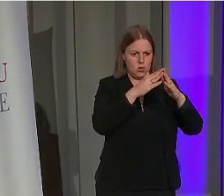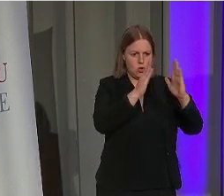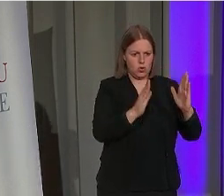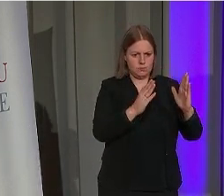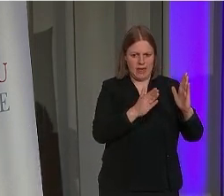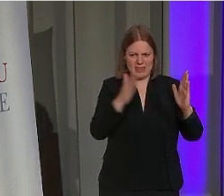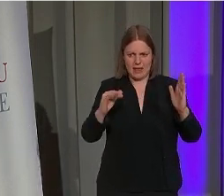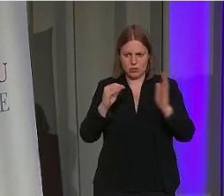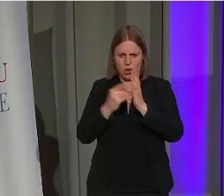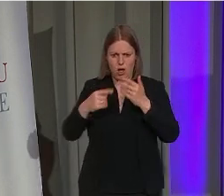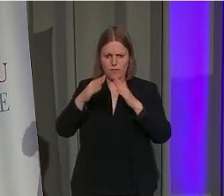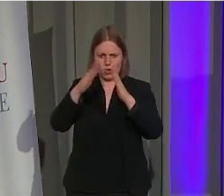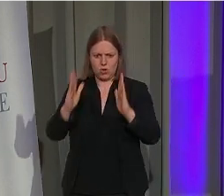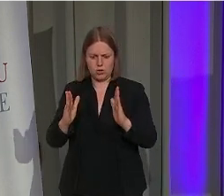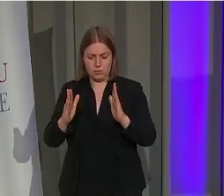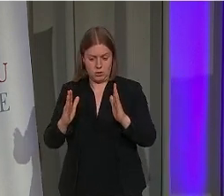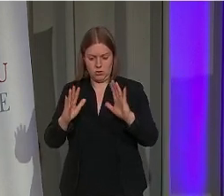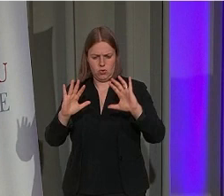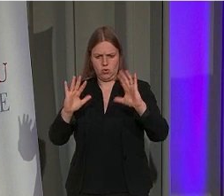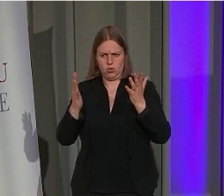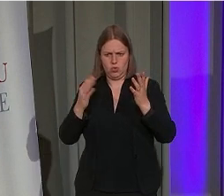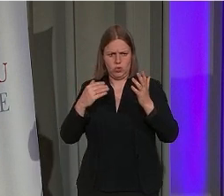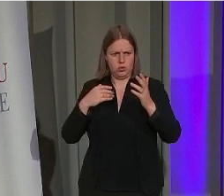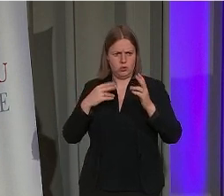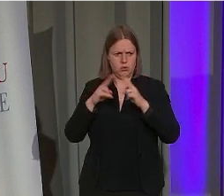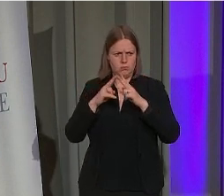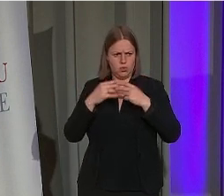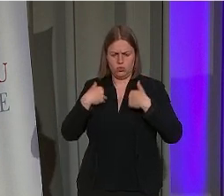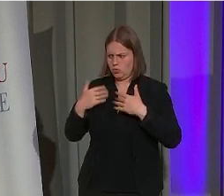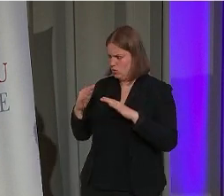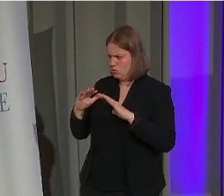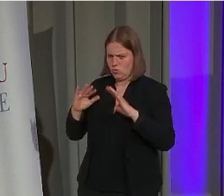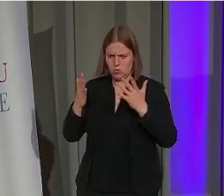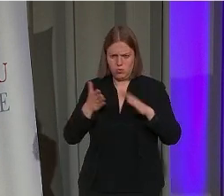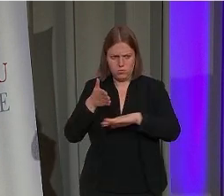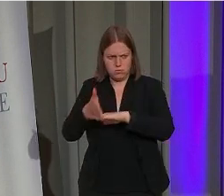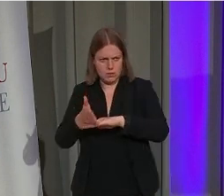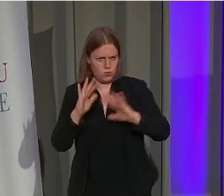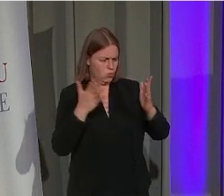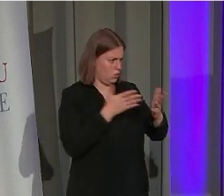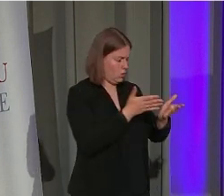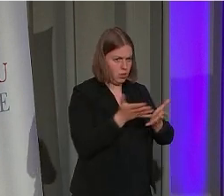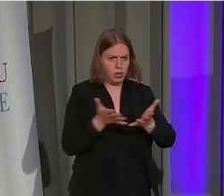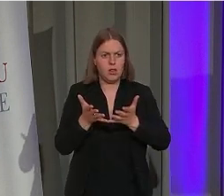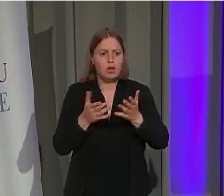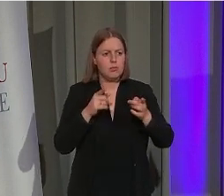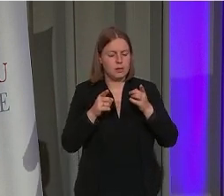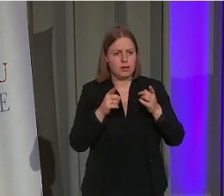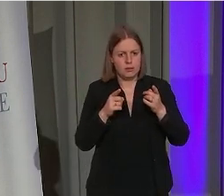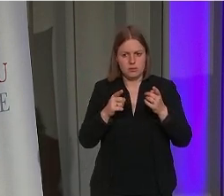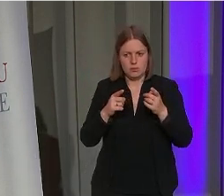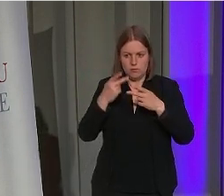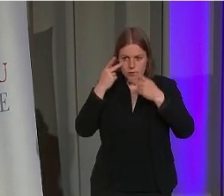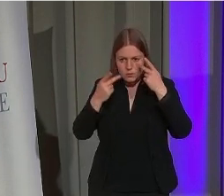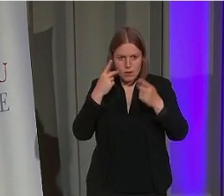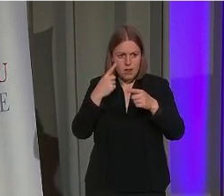way rather, because if you change the route in a building, then it's hard for the visitors to find their